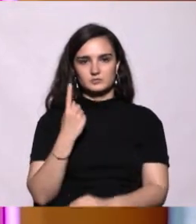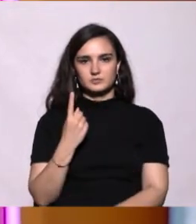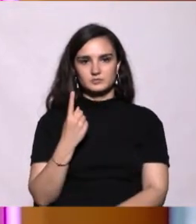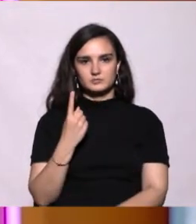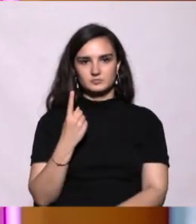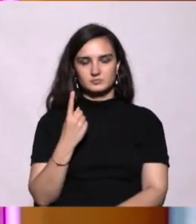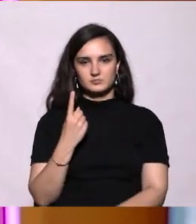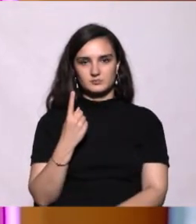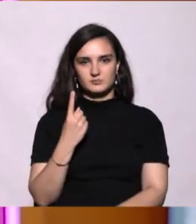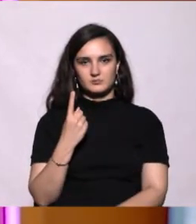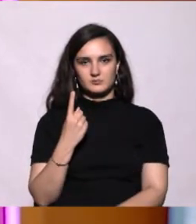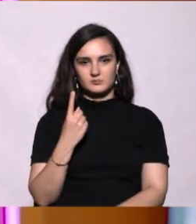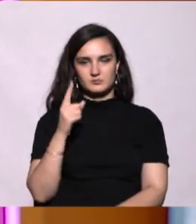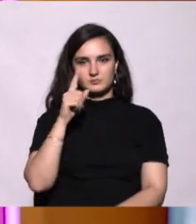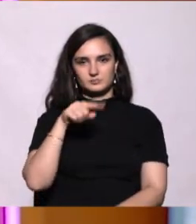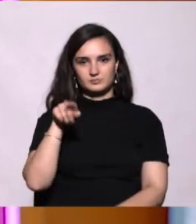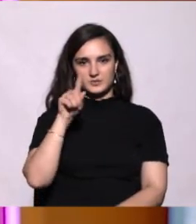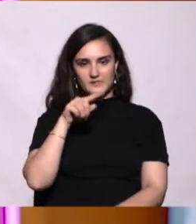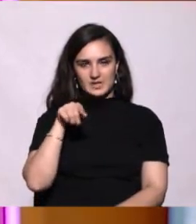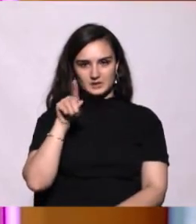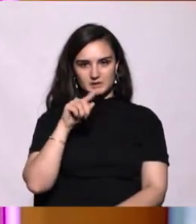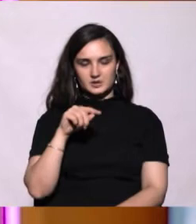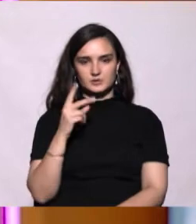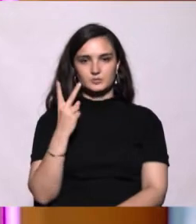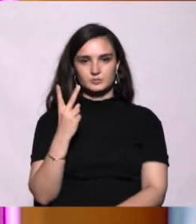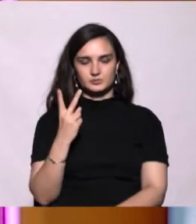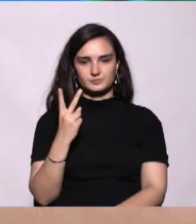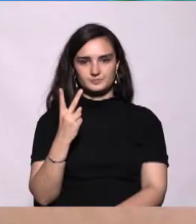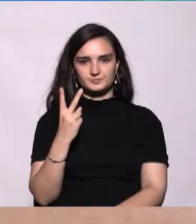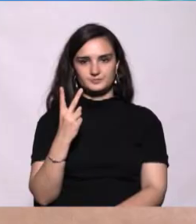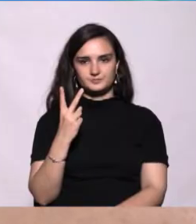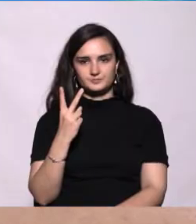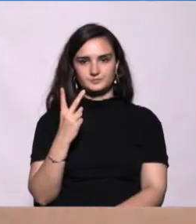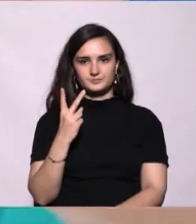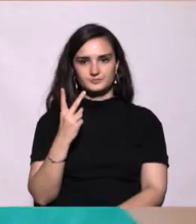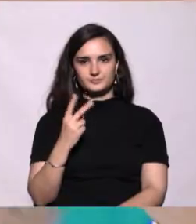One. It is round. Two.